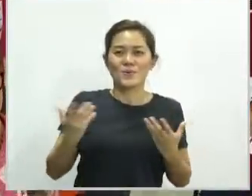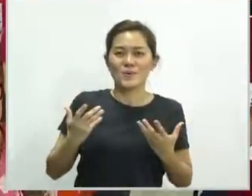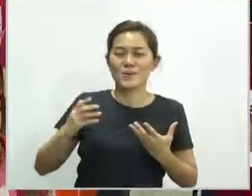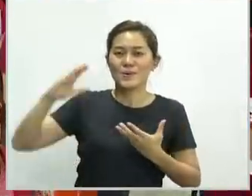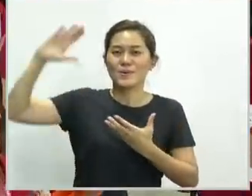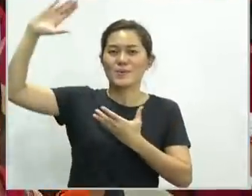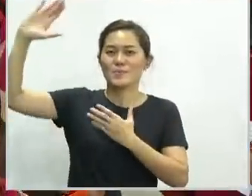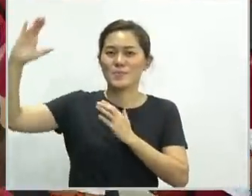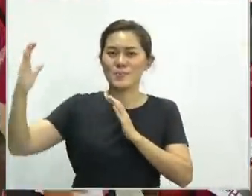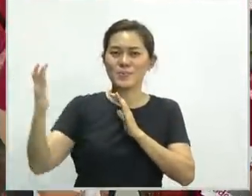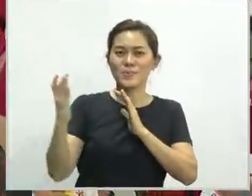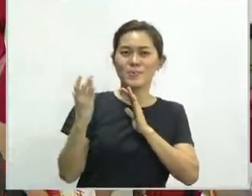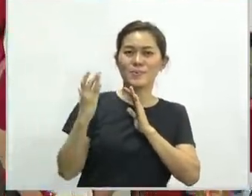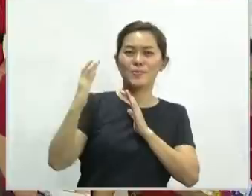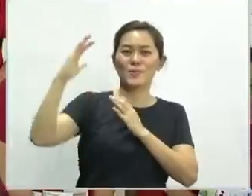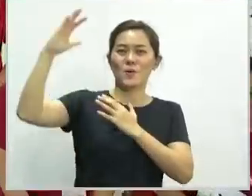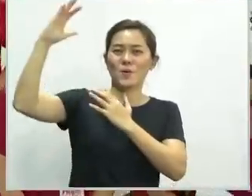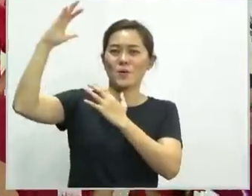peace.